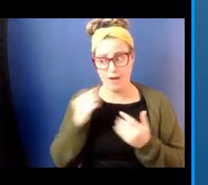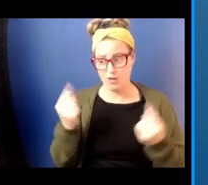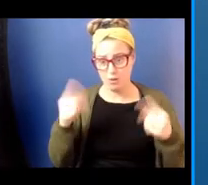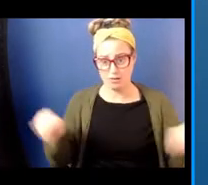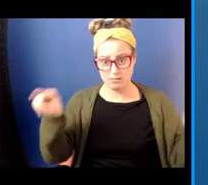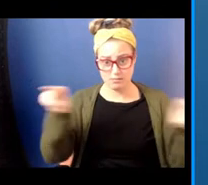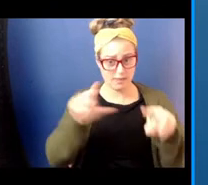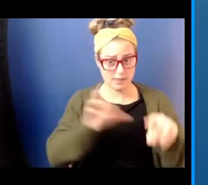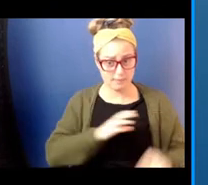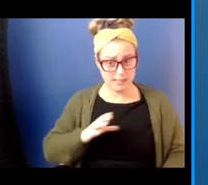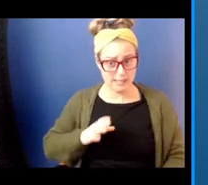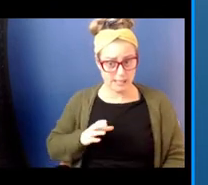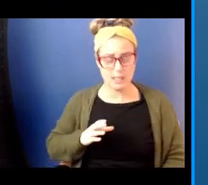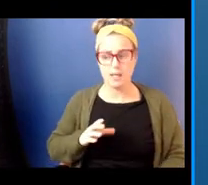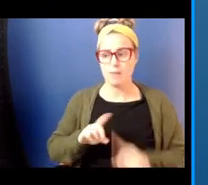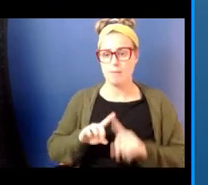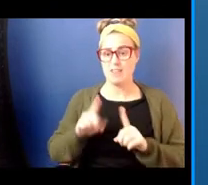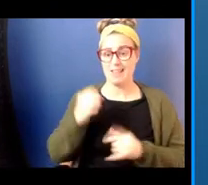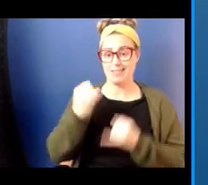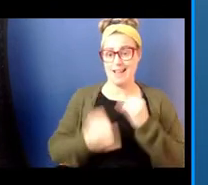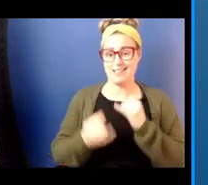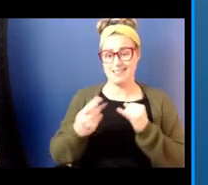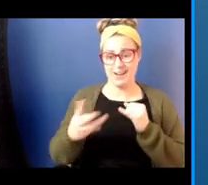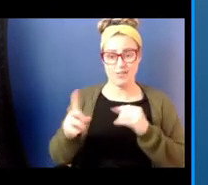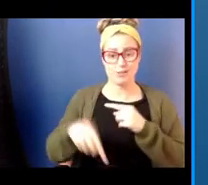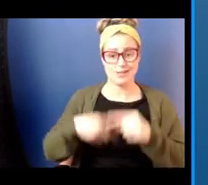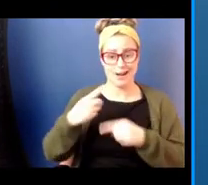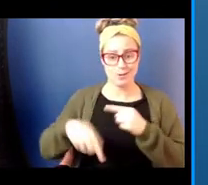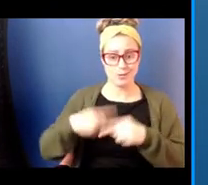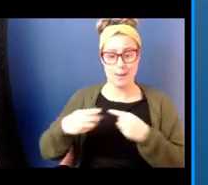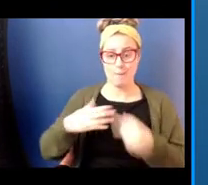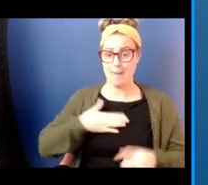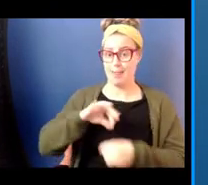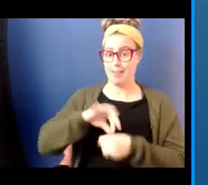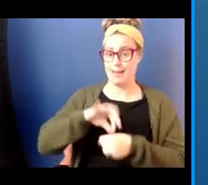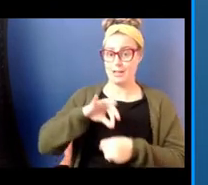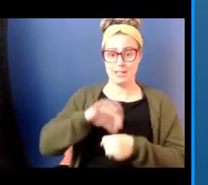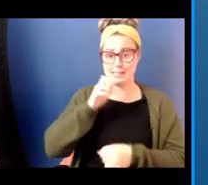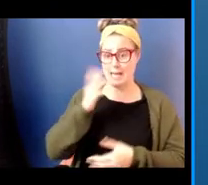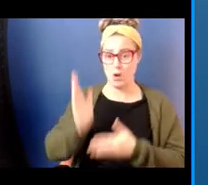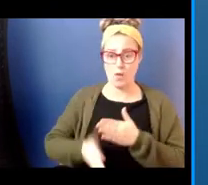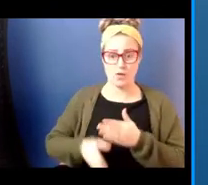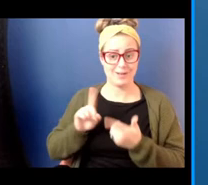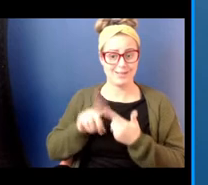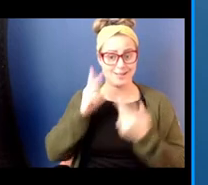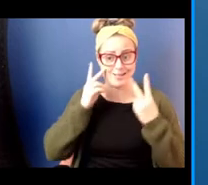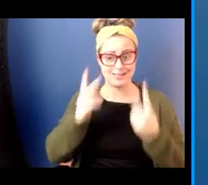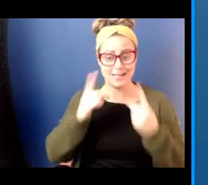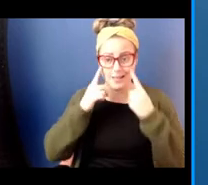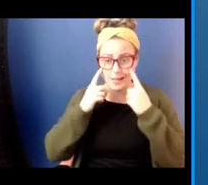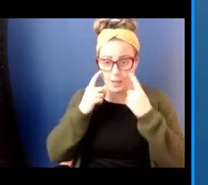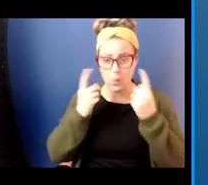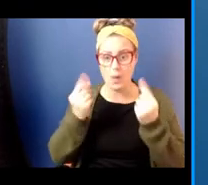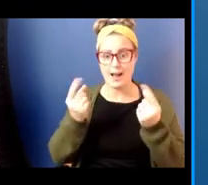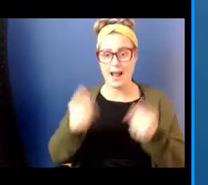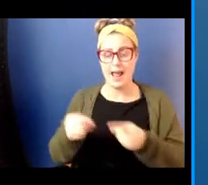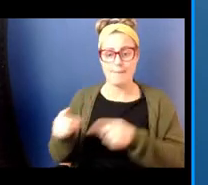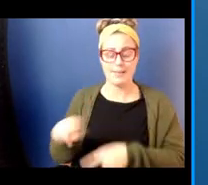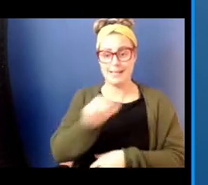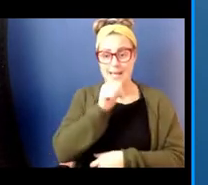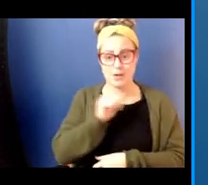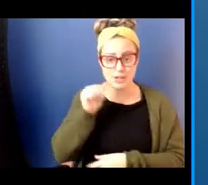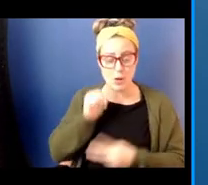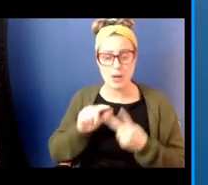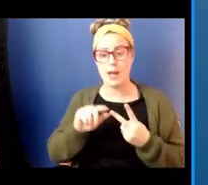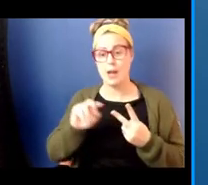Cycles my election has not been over until I've seen what happened in Arizona New Mexico Colorado and